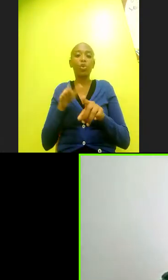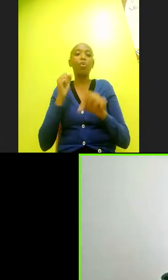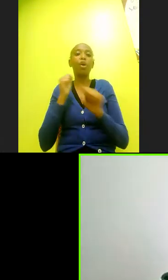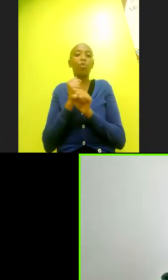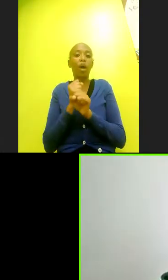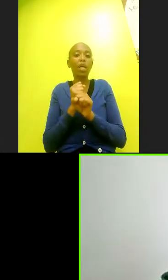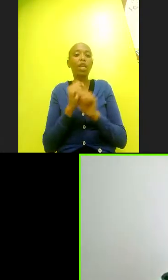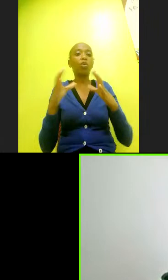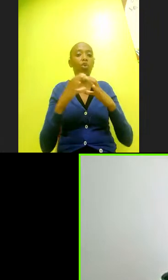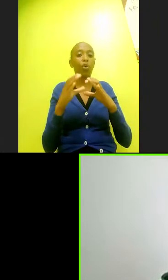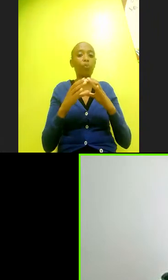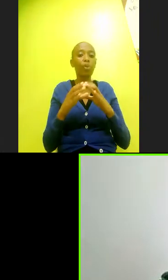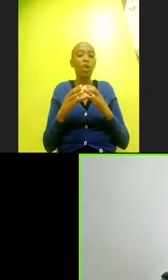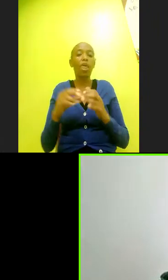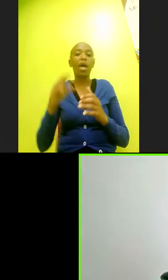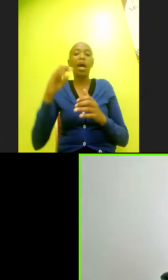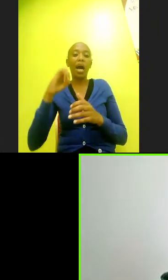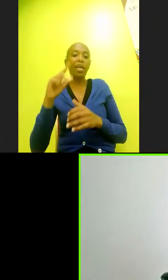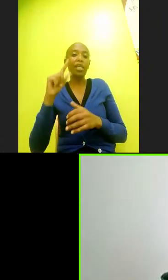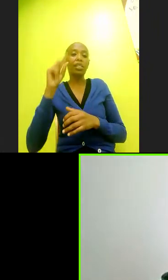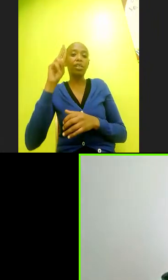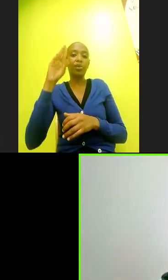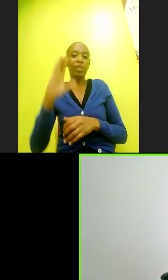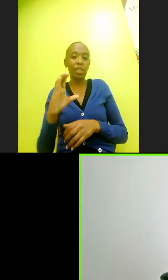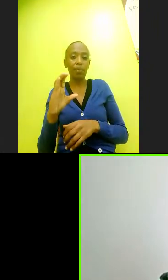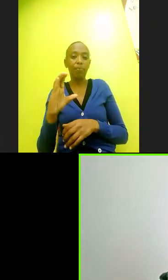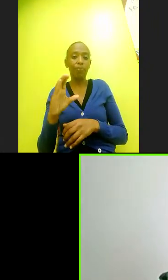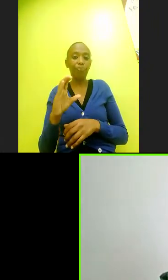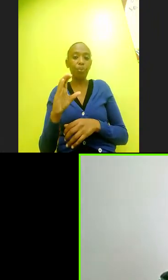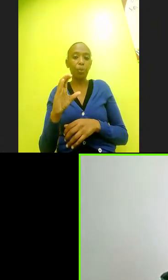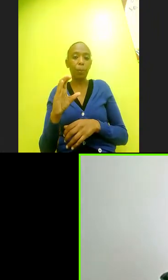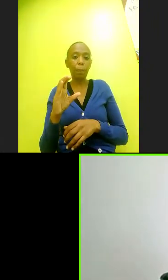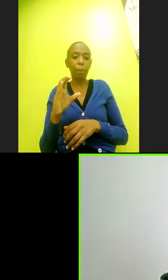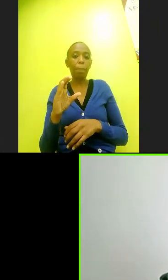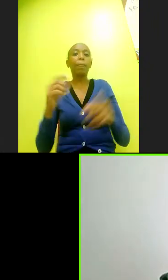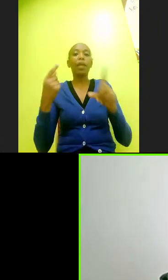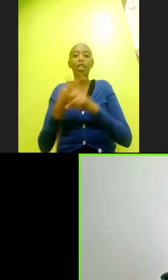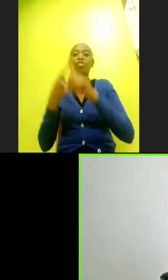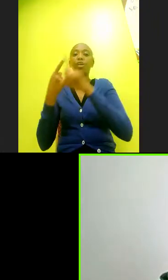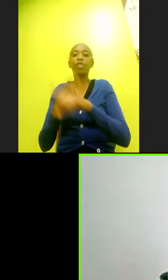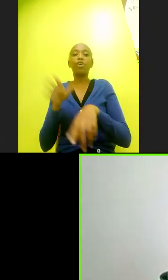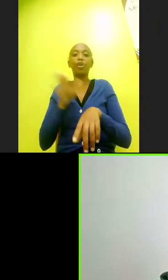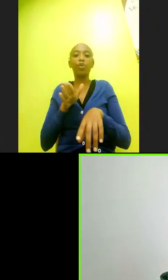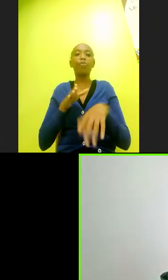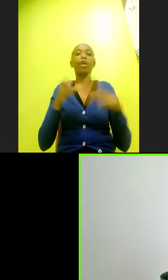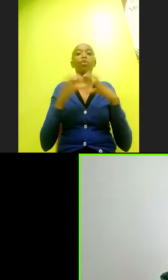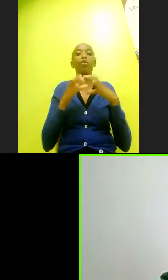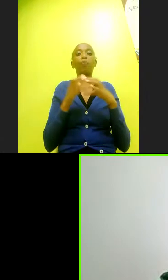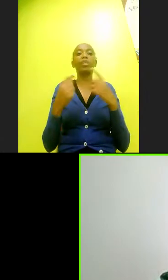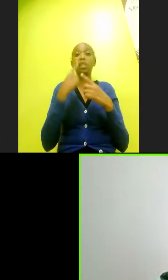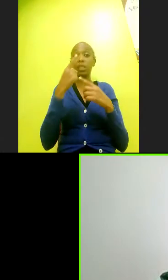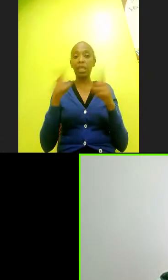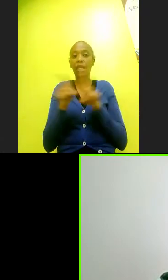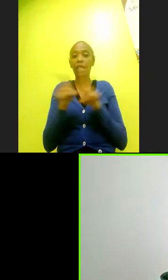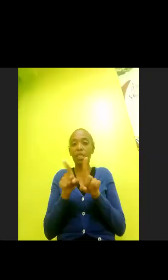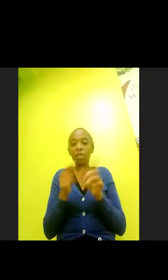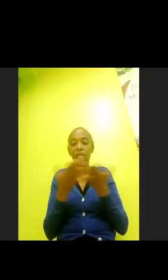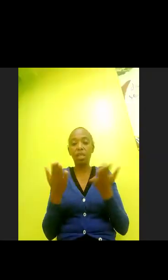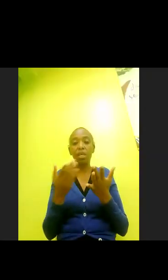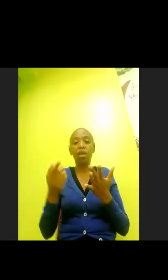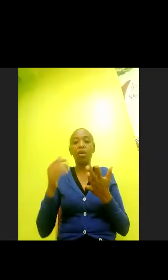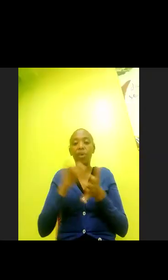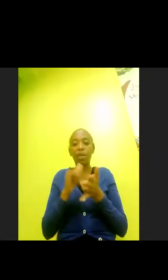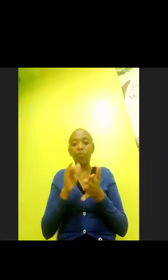Development, ITUC, Maki Marua, the Huayuru Commission, and ANYAR. Without